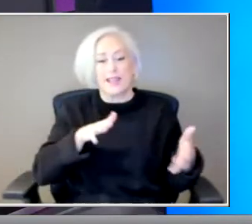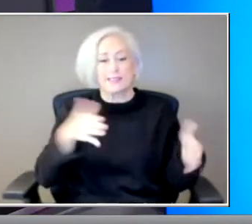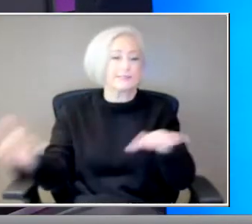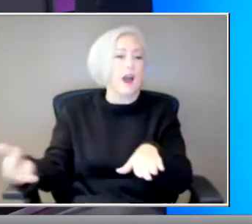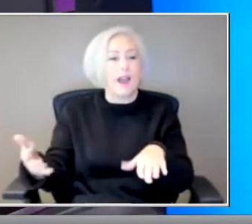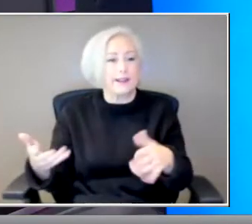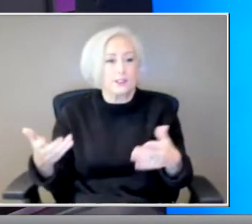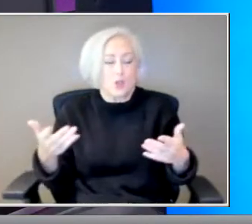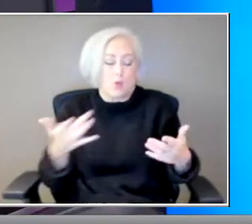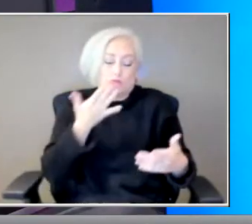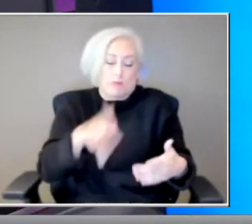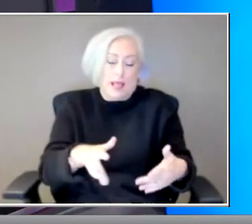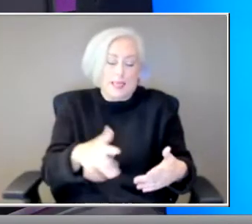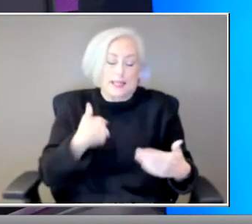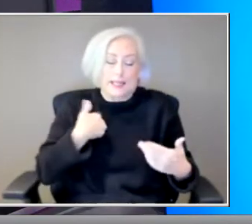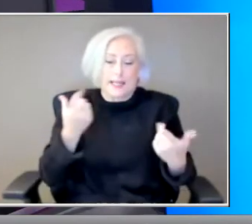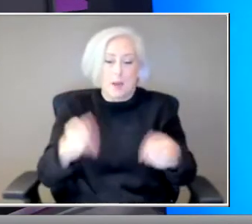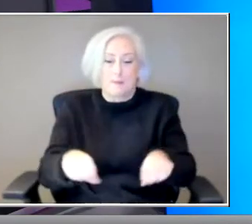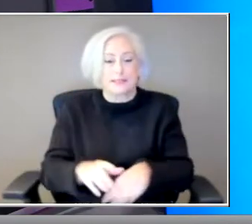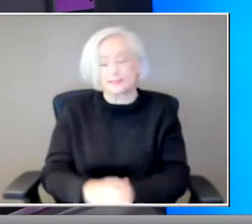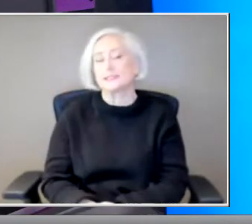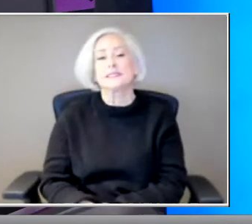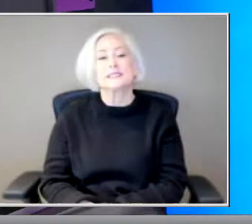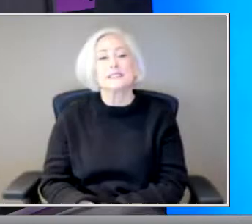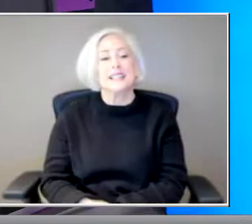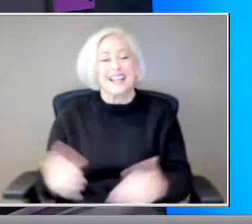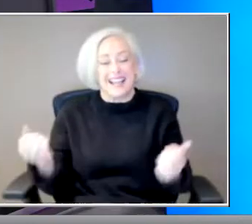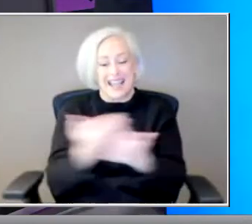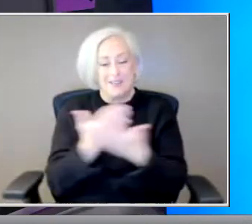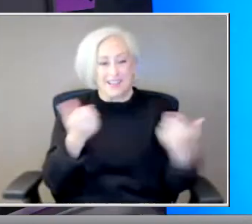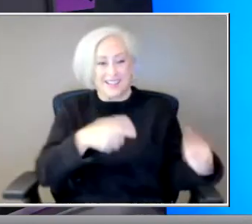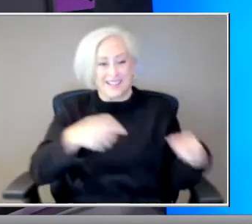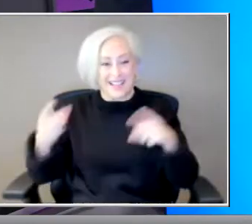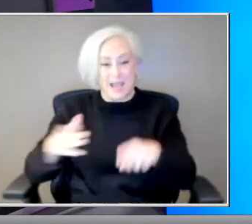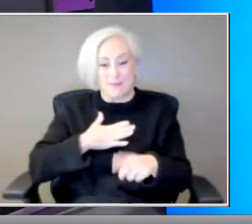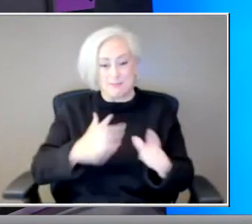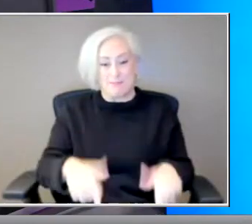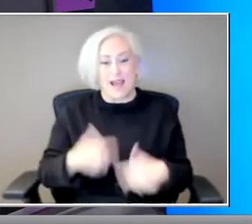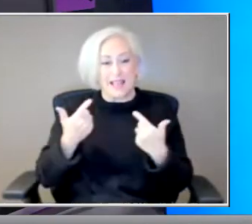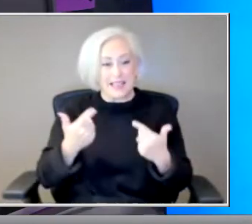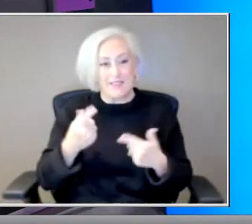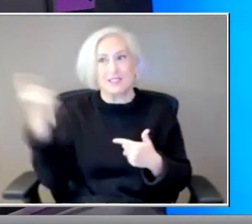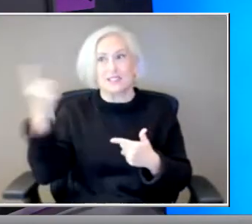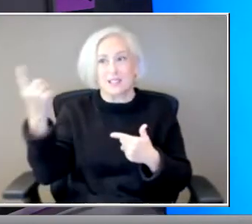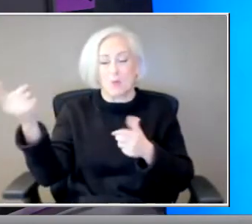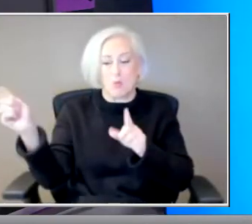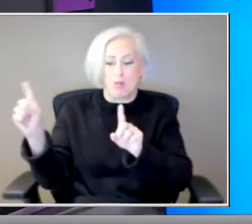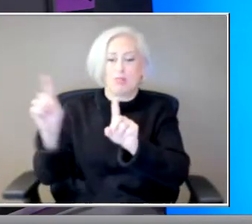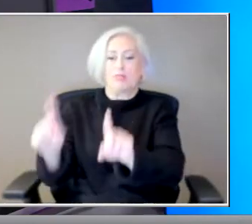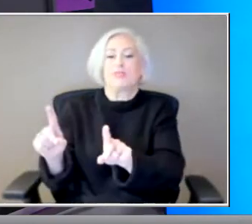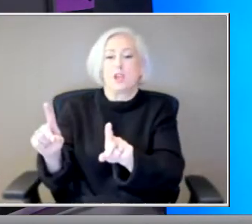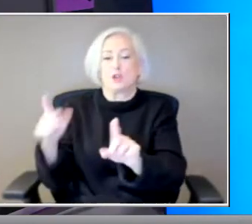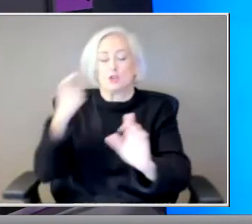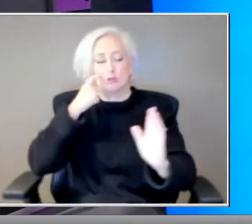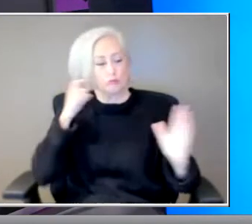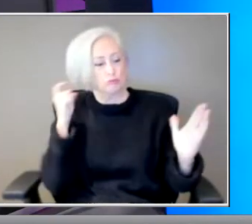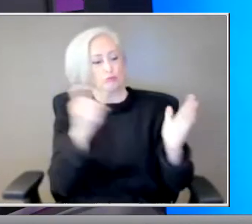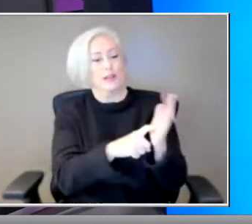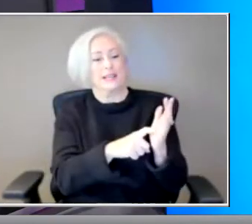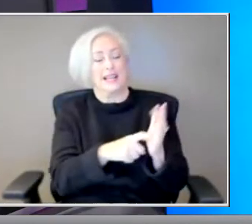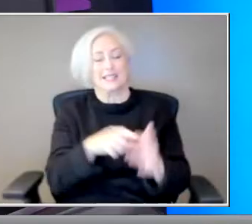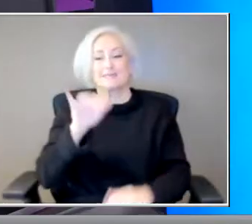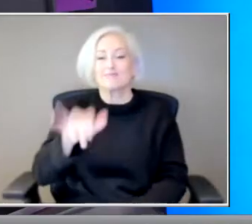there. All the things that I've had in my life happen, there's been somebody there, and that's pretty lucky if you ask